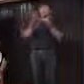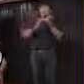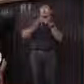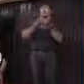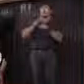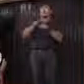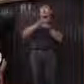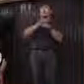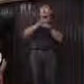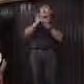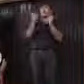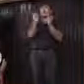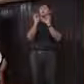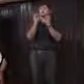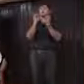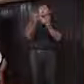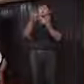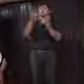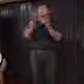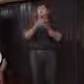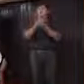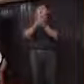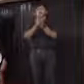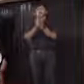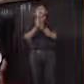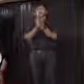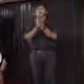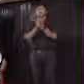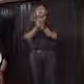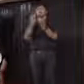even change some of the more